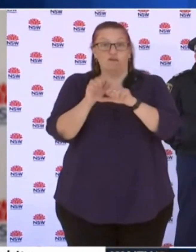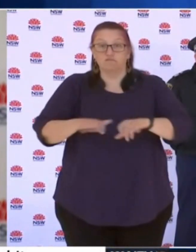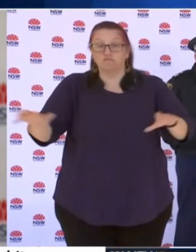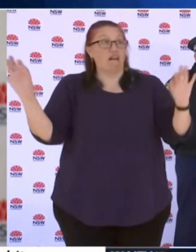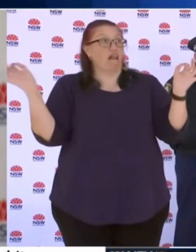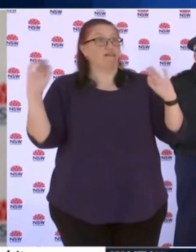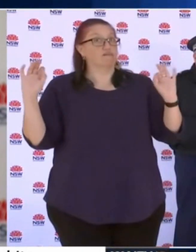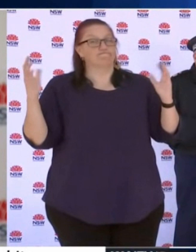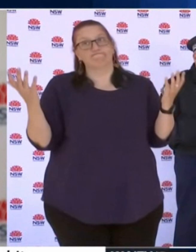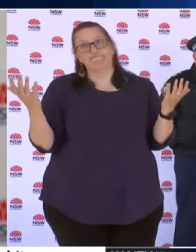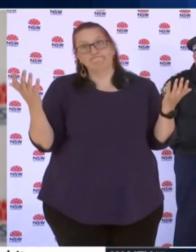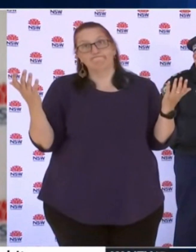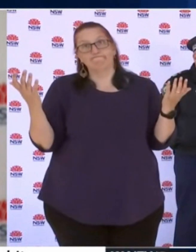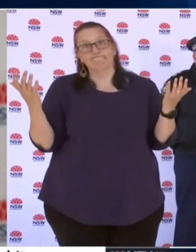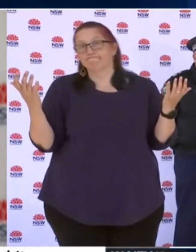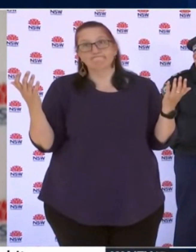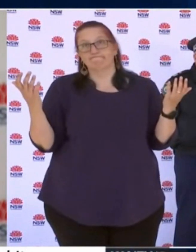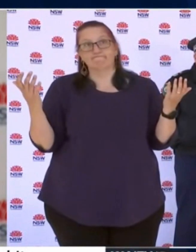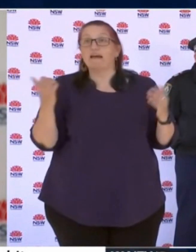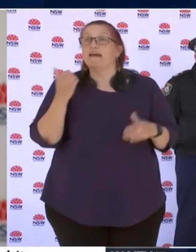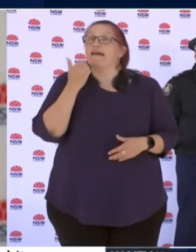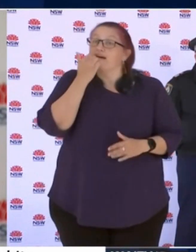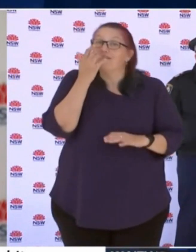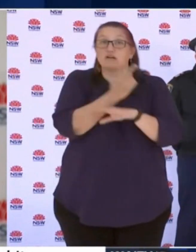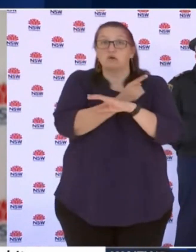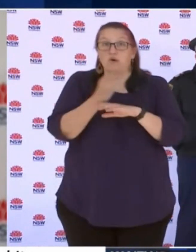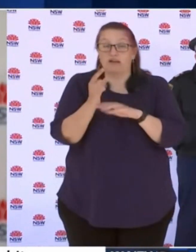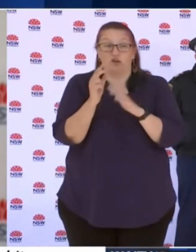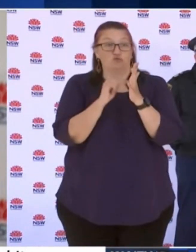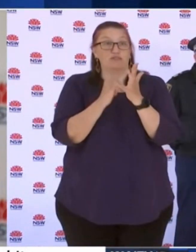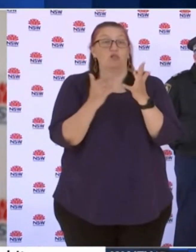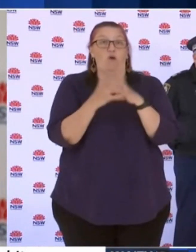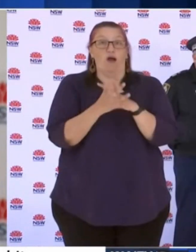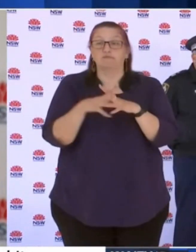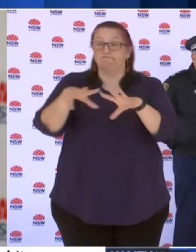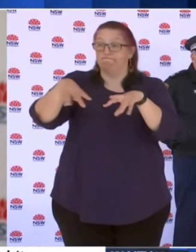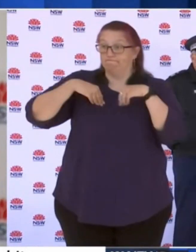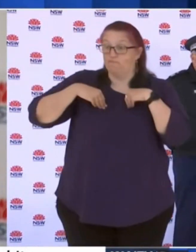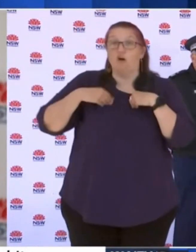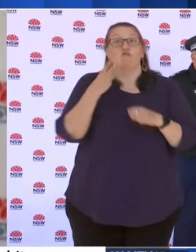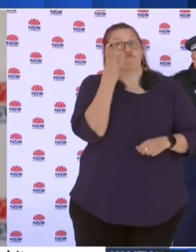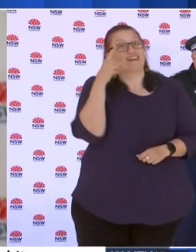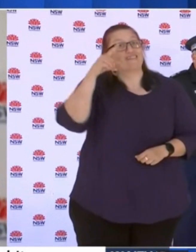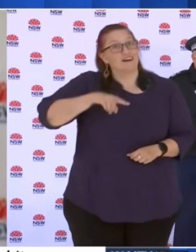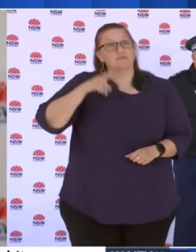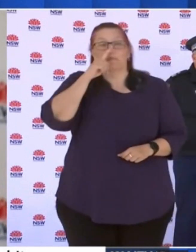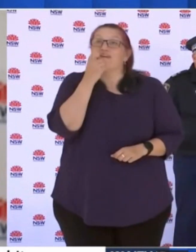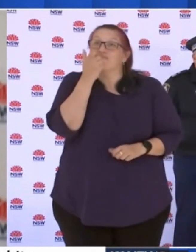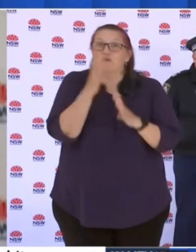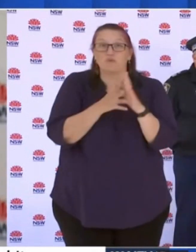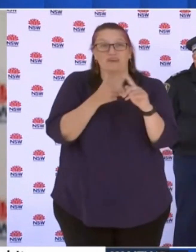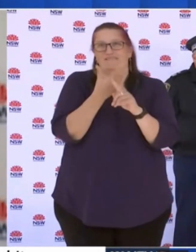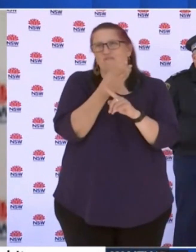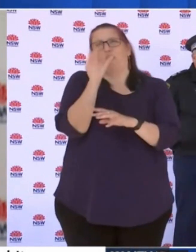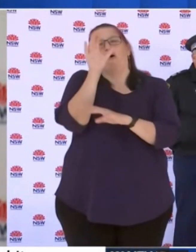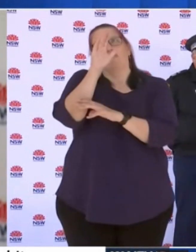welcoming home 3,000 Aussies every single week. We have more than 5,500 people in our quarantine system right now.